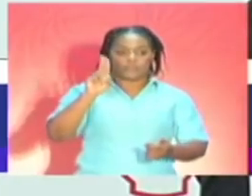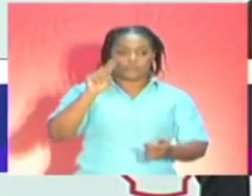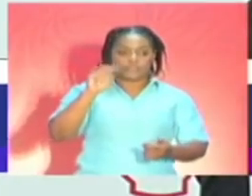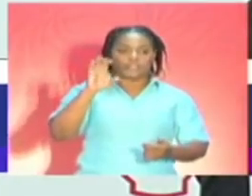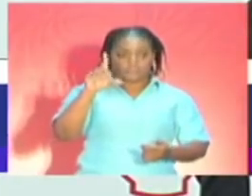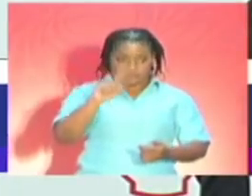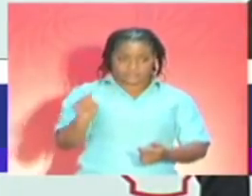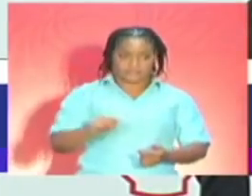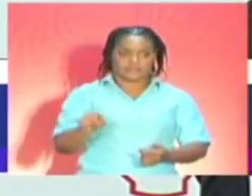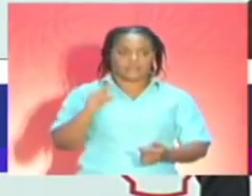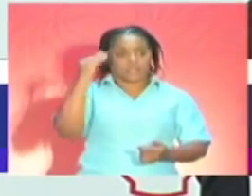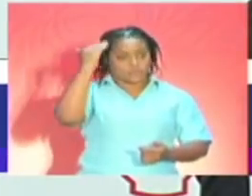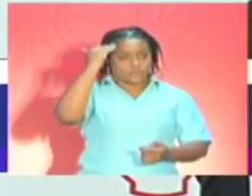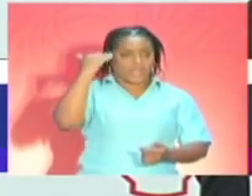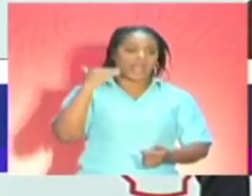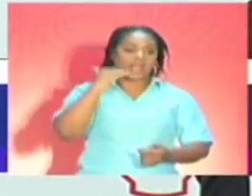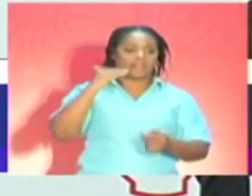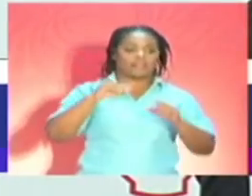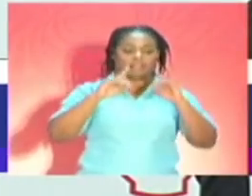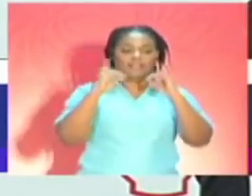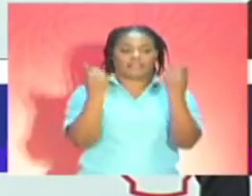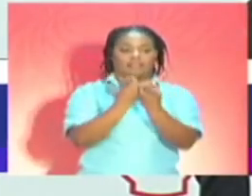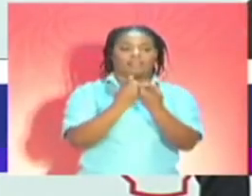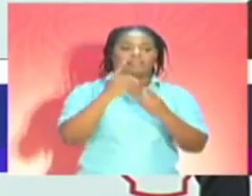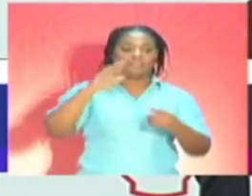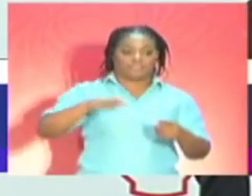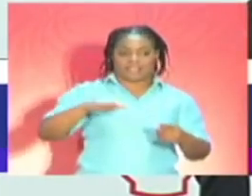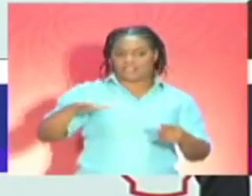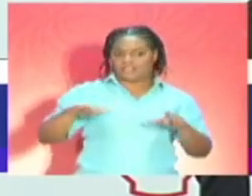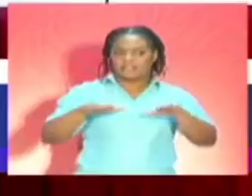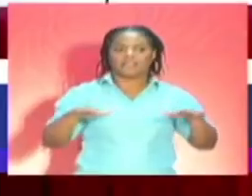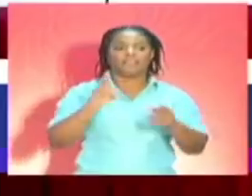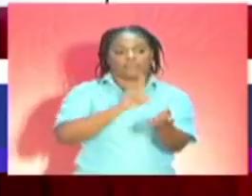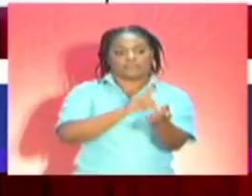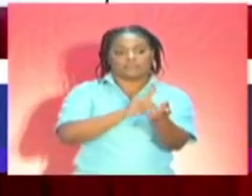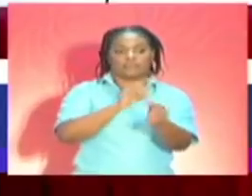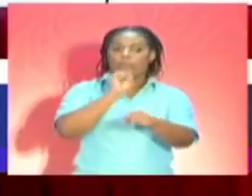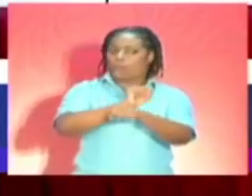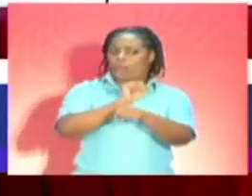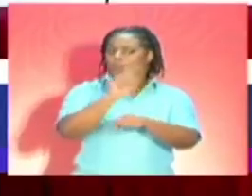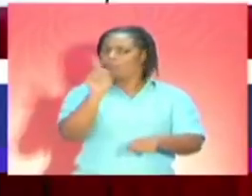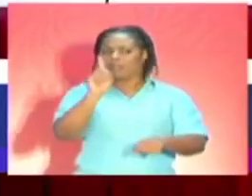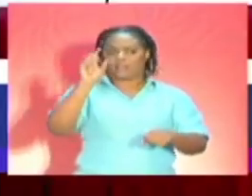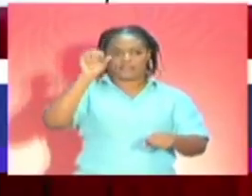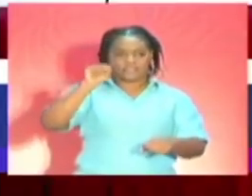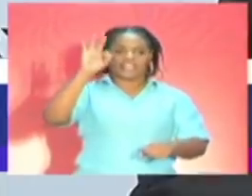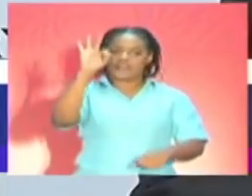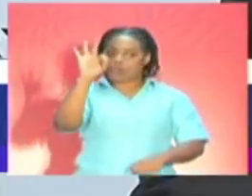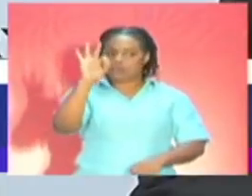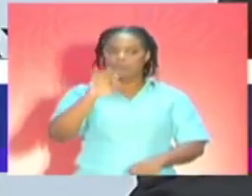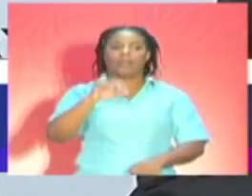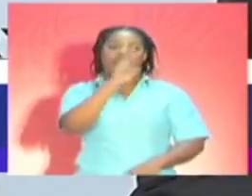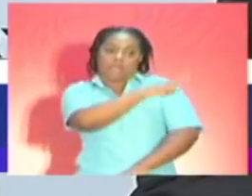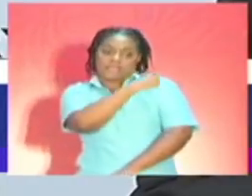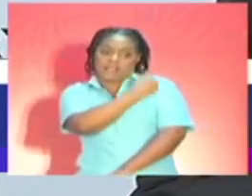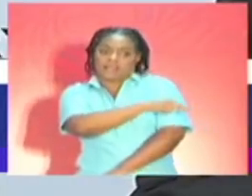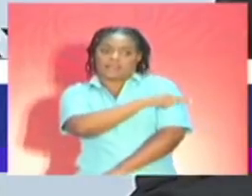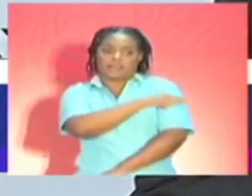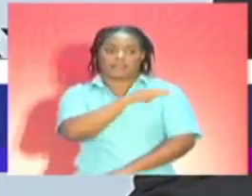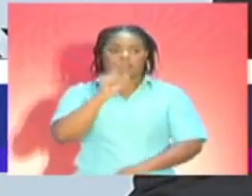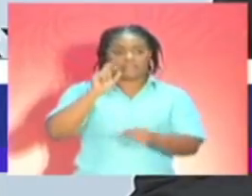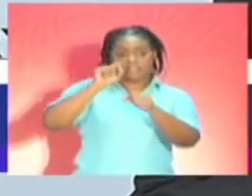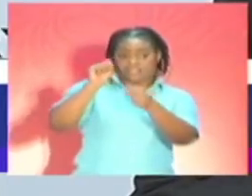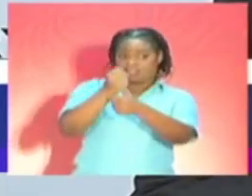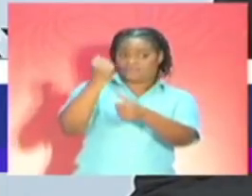the Head of Department, Pediatrics, at the San Fernando General Hospital. I am Al Alexander, Senior Corporate